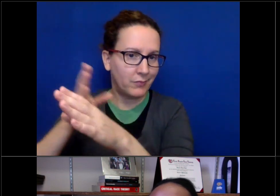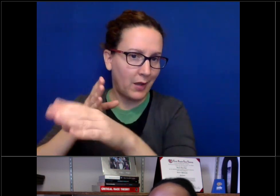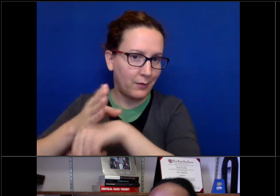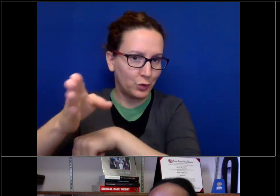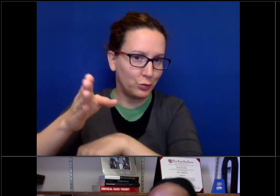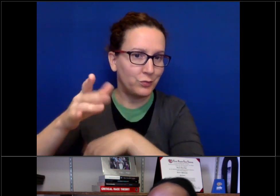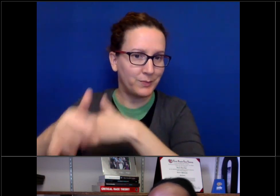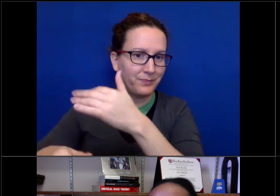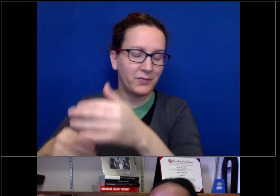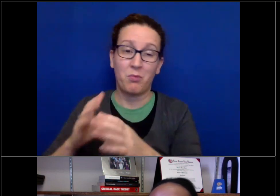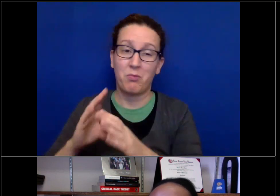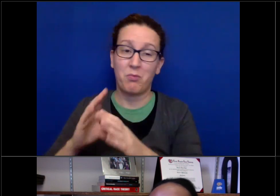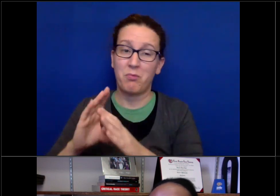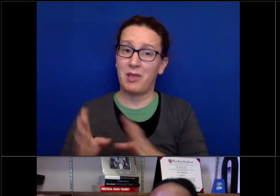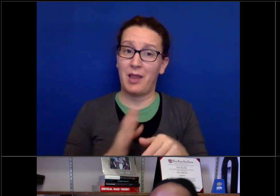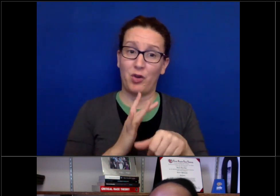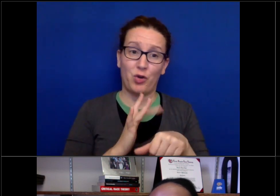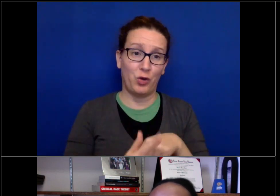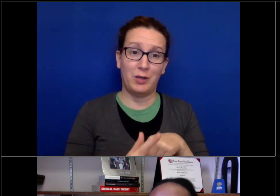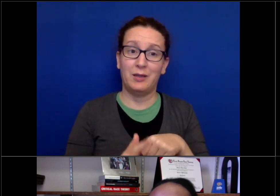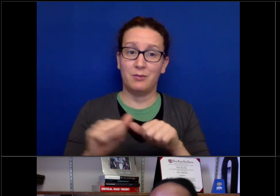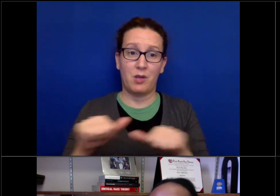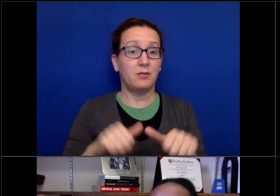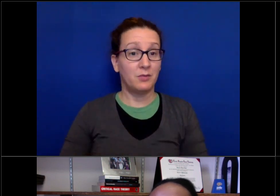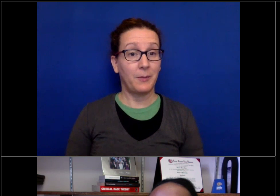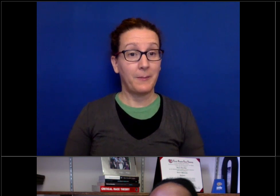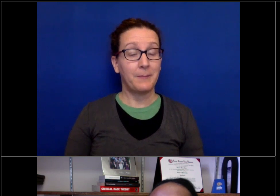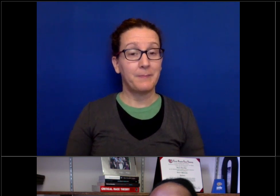earlier, as early as possible.